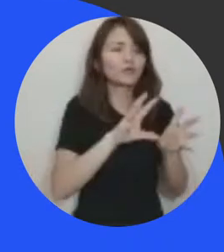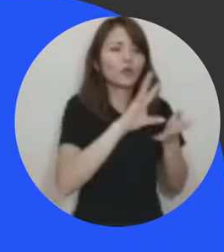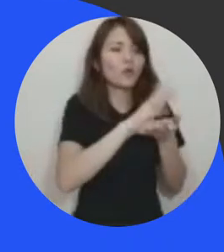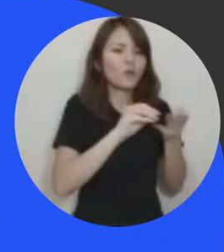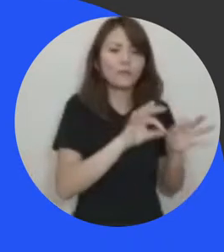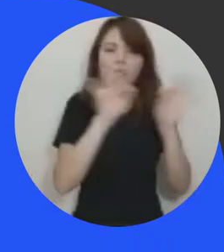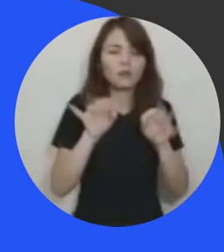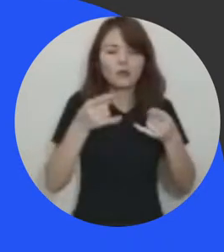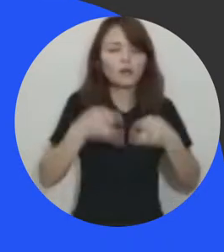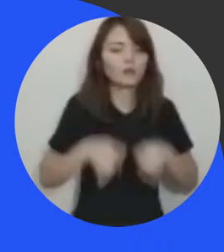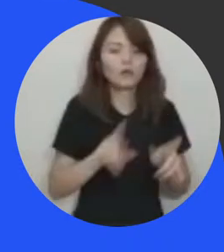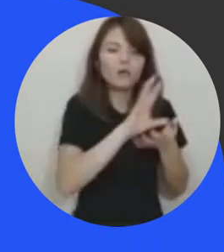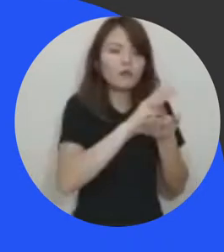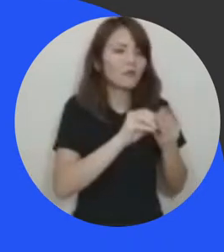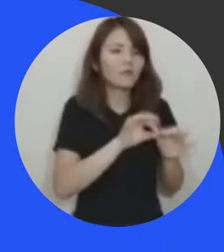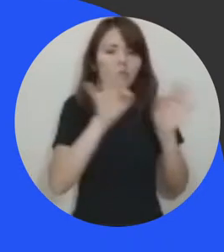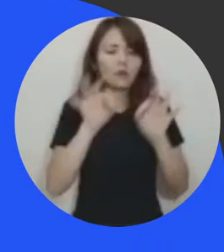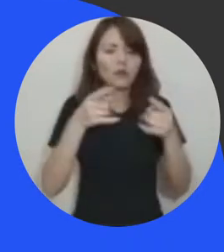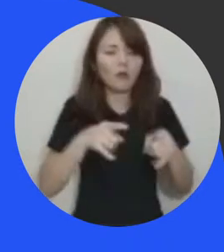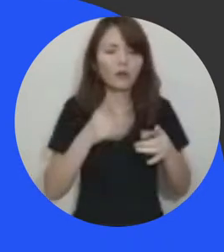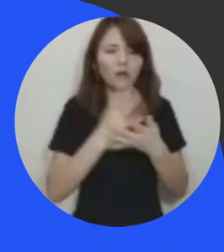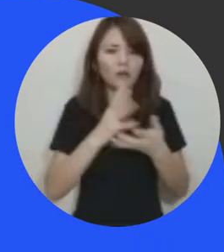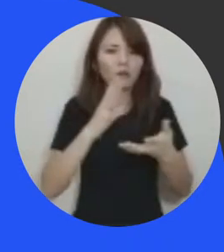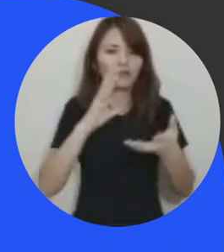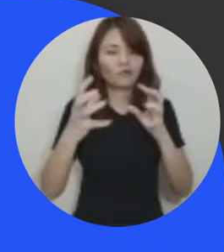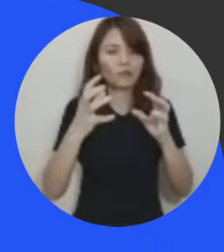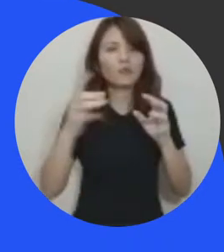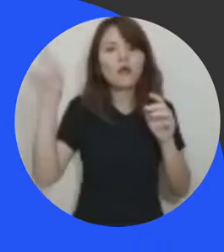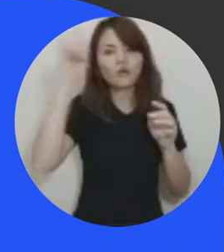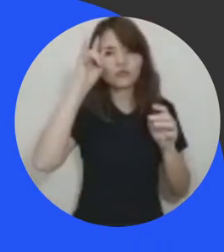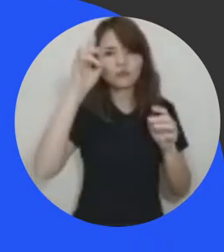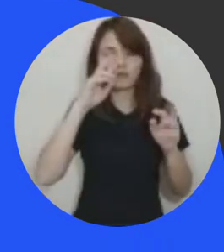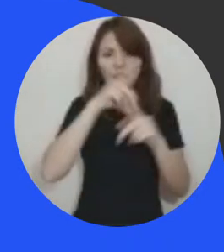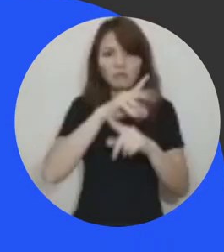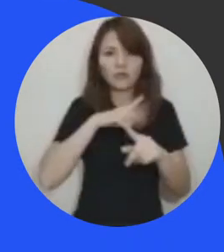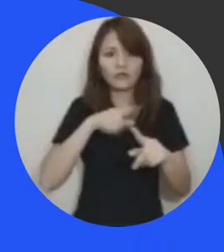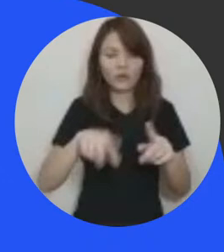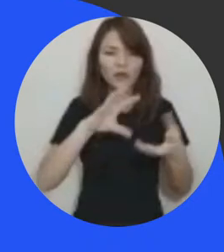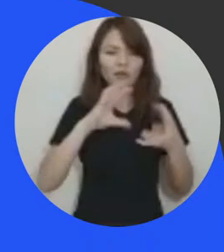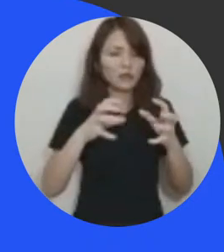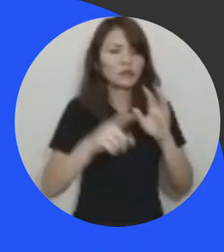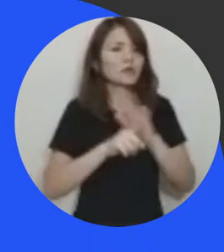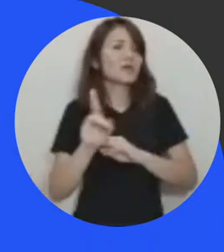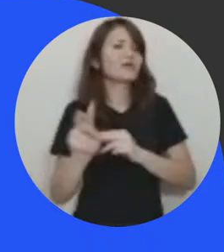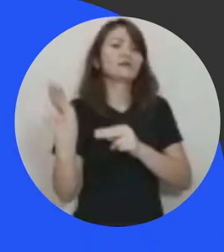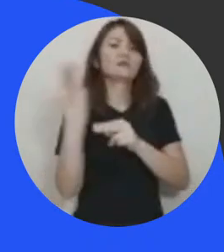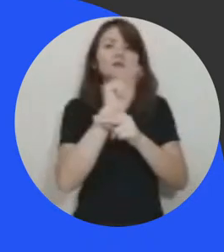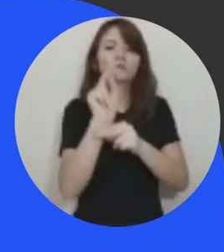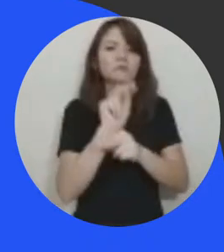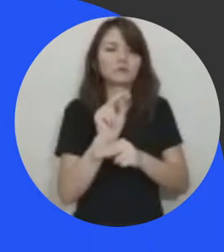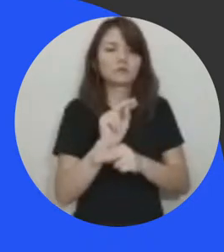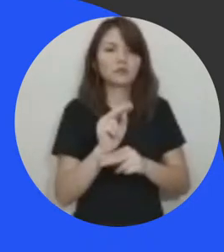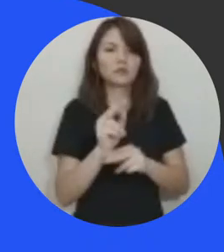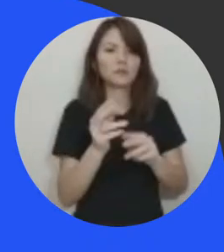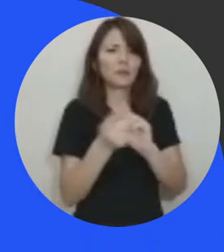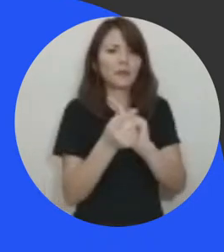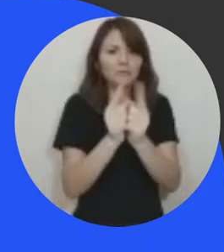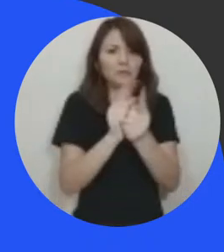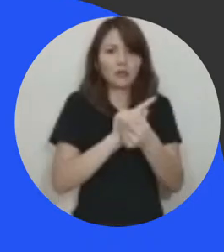changes are introduced. They don't change the overall document, but they might change parts of